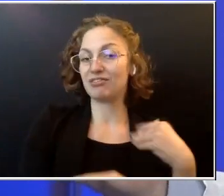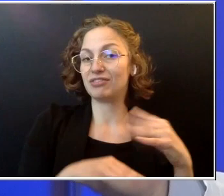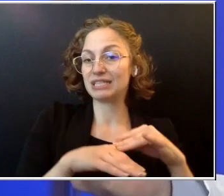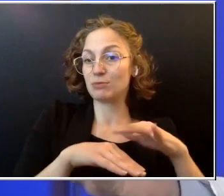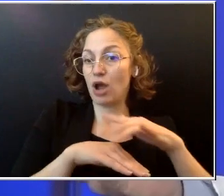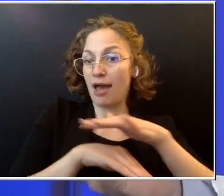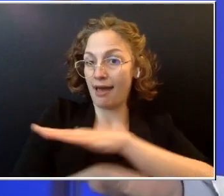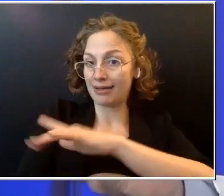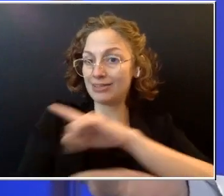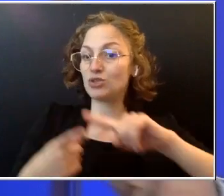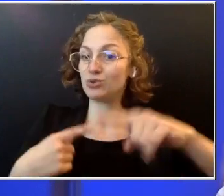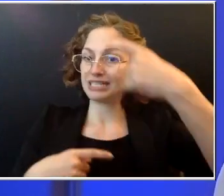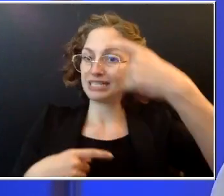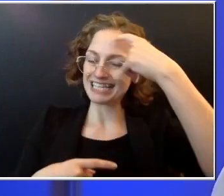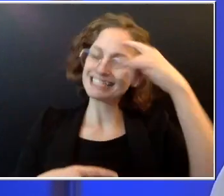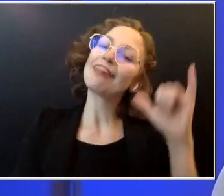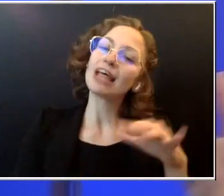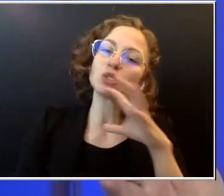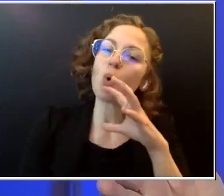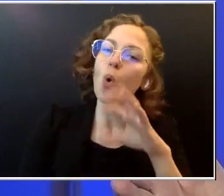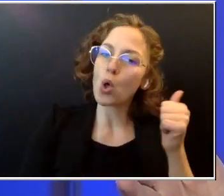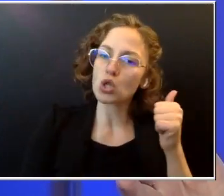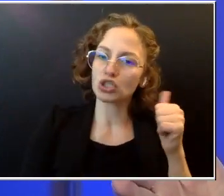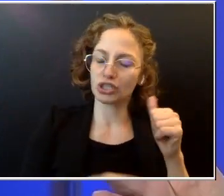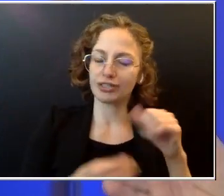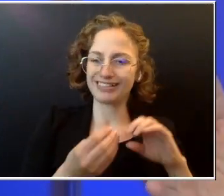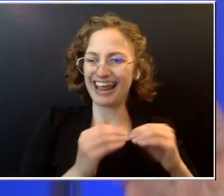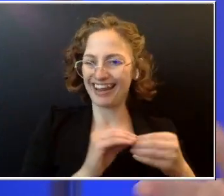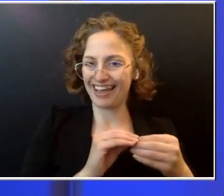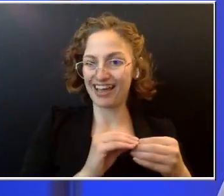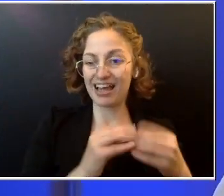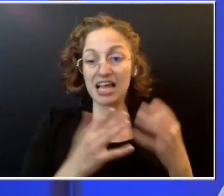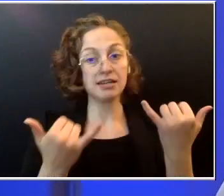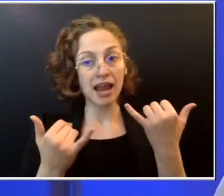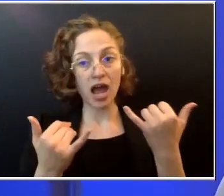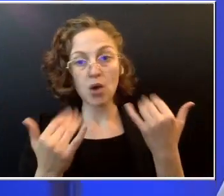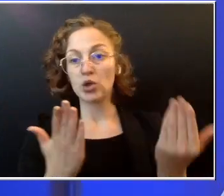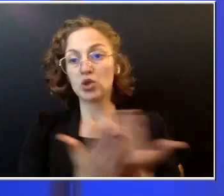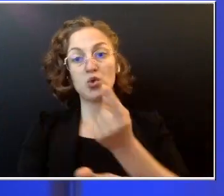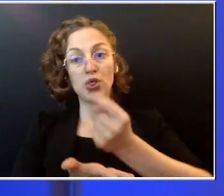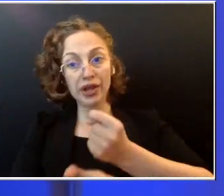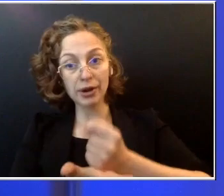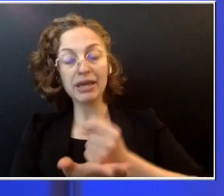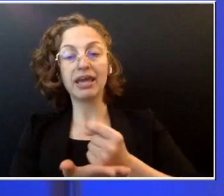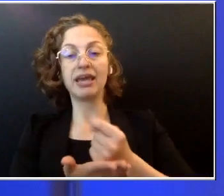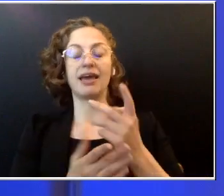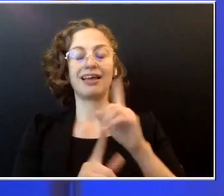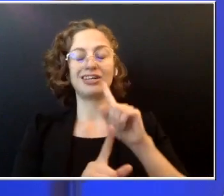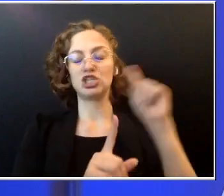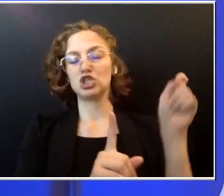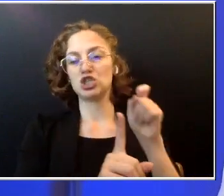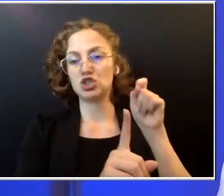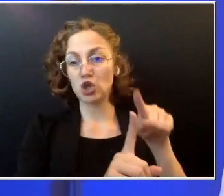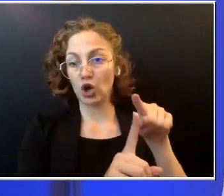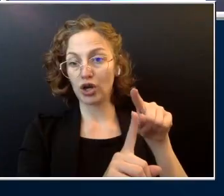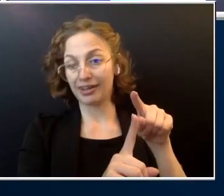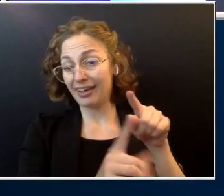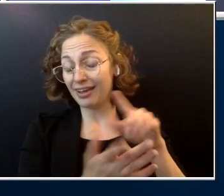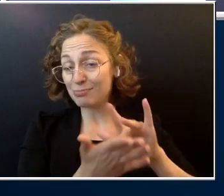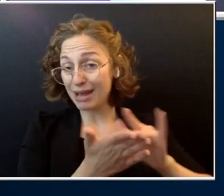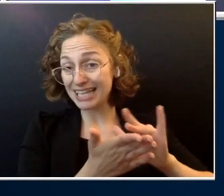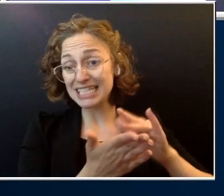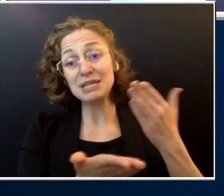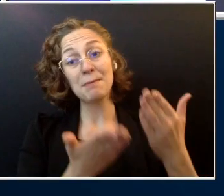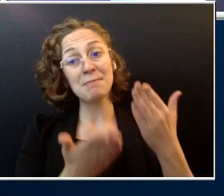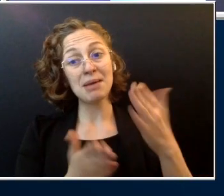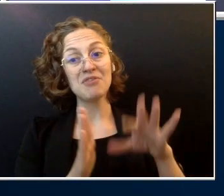all the immunotherapy and the targeted agents we have, we may find that the percentage is not that high. Okay. So, Tim,